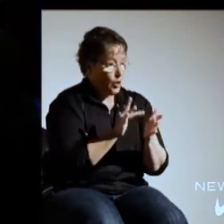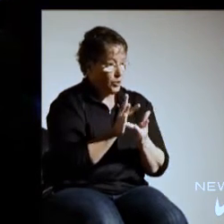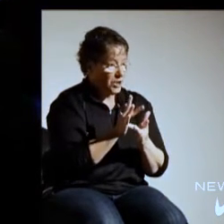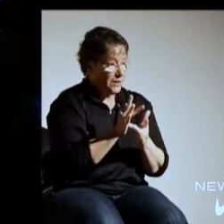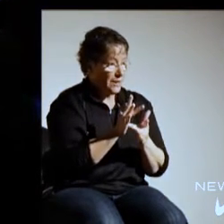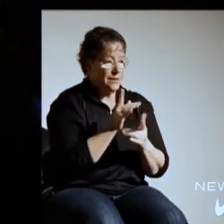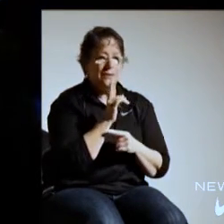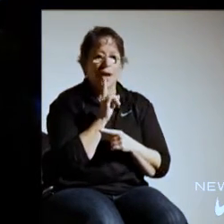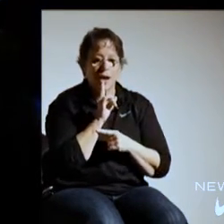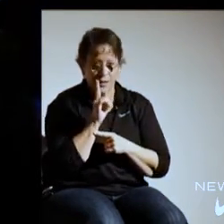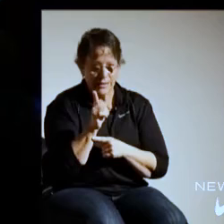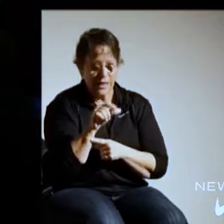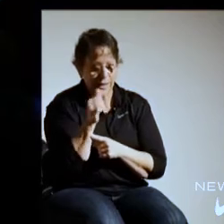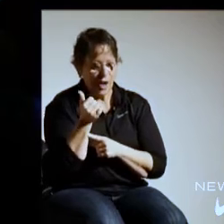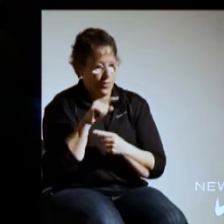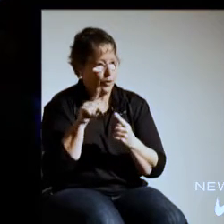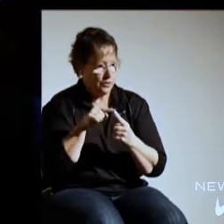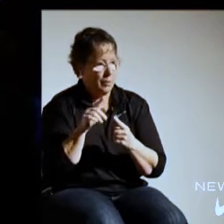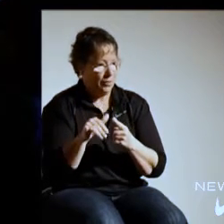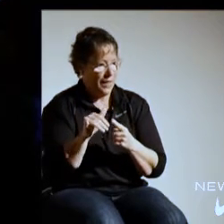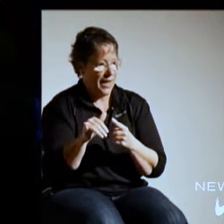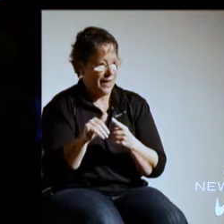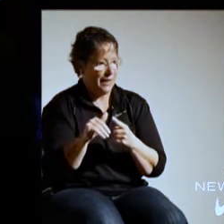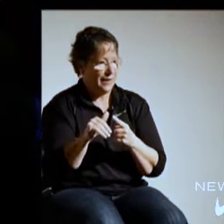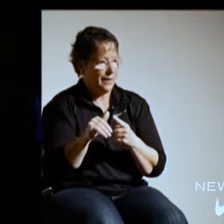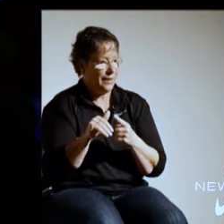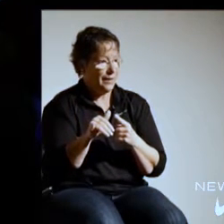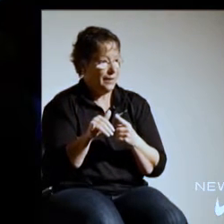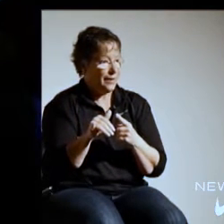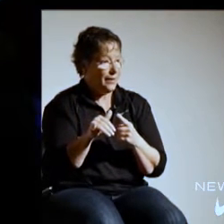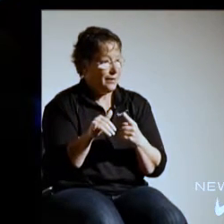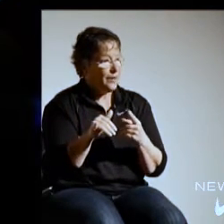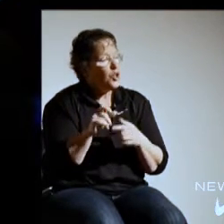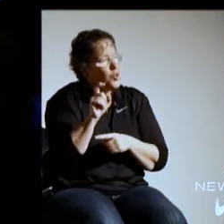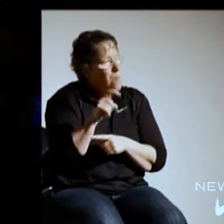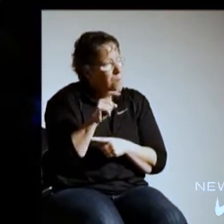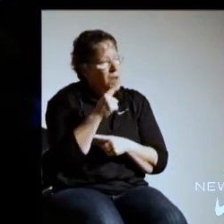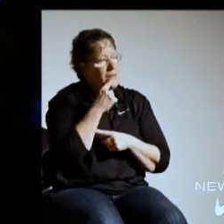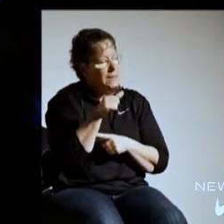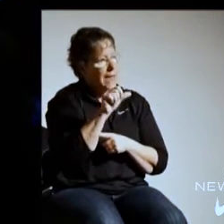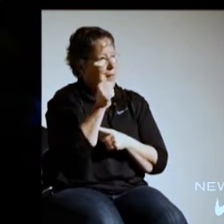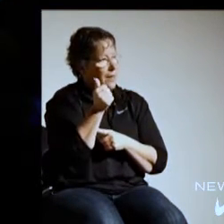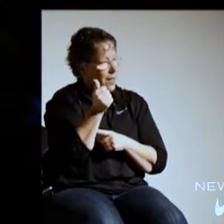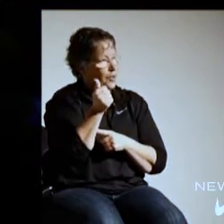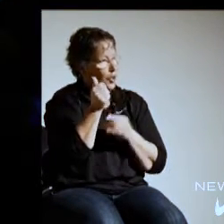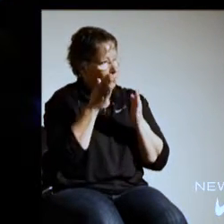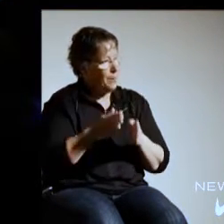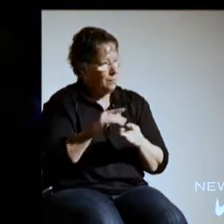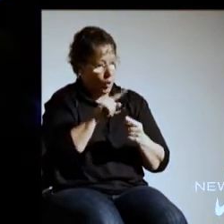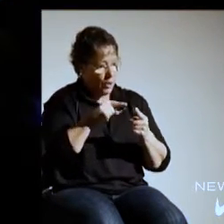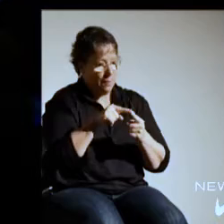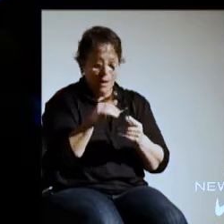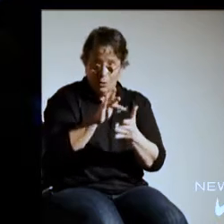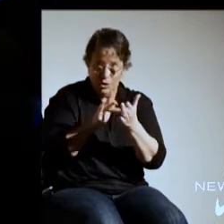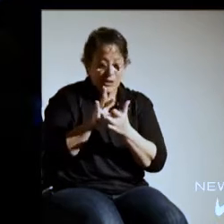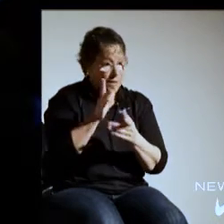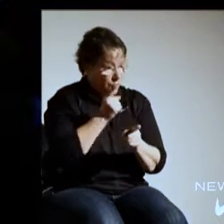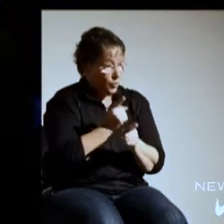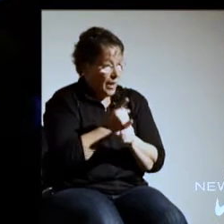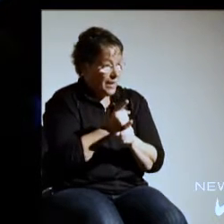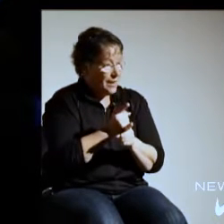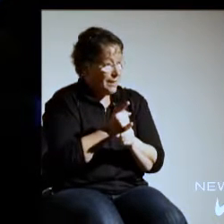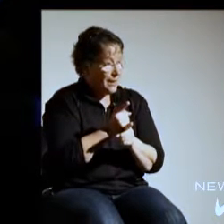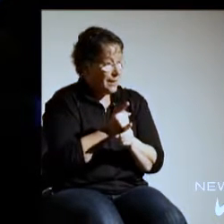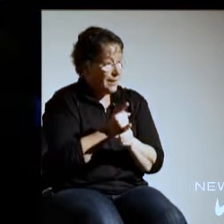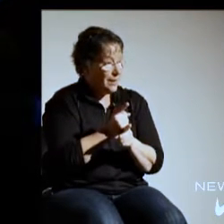life in Jesus, in his ways, you can't help but tell other people about him, right? You don't want to